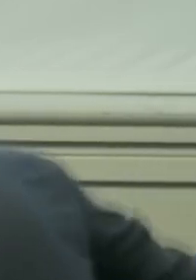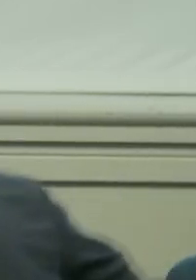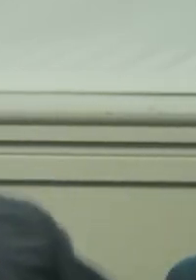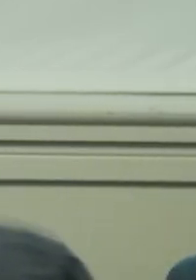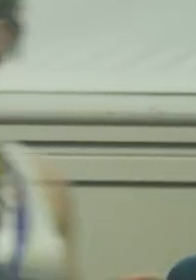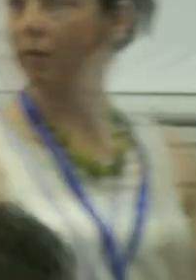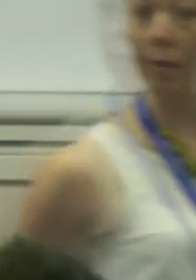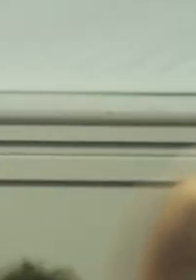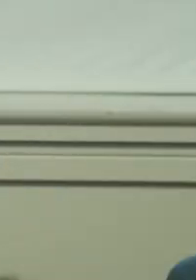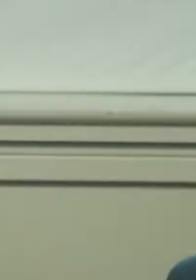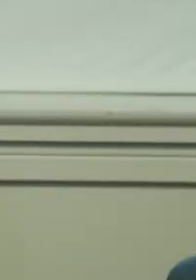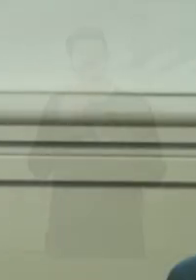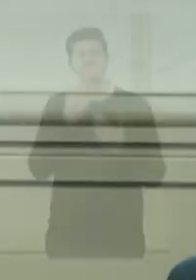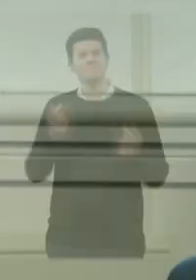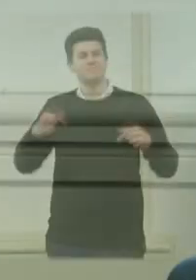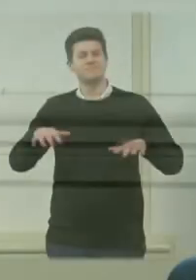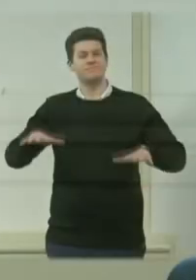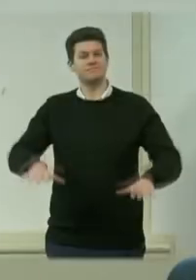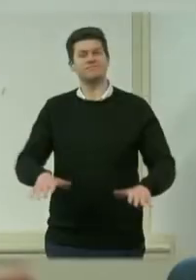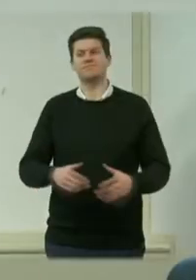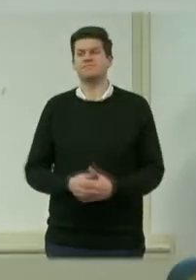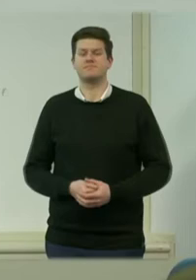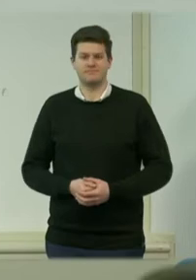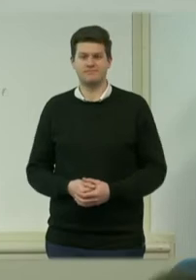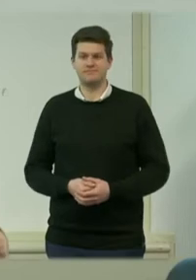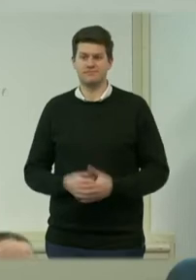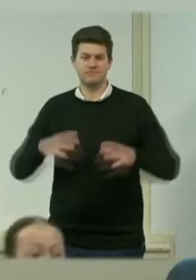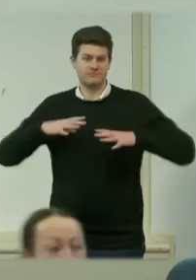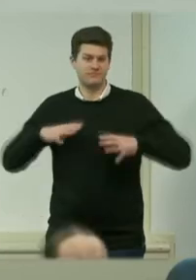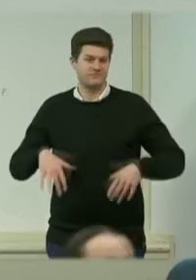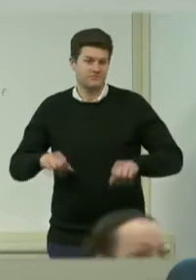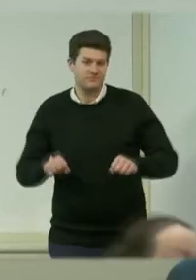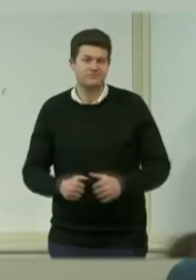Okay, everybody, please take your seats. We're about to get started.